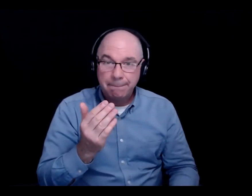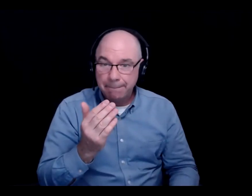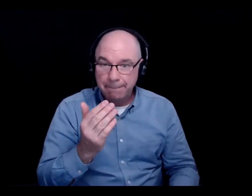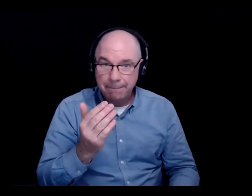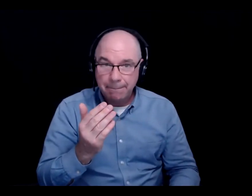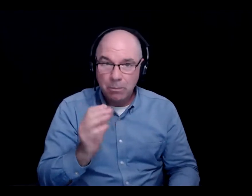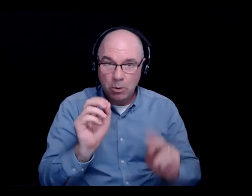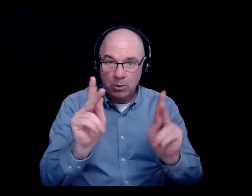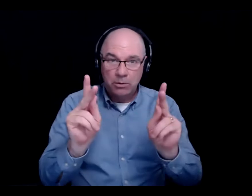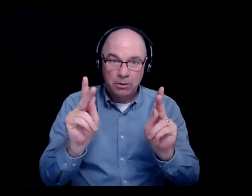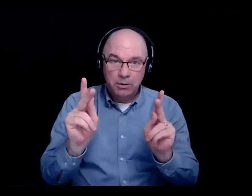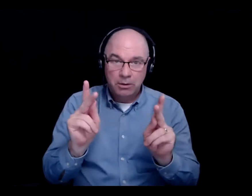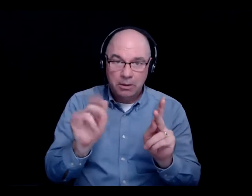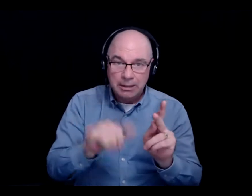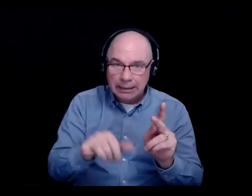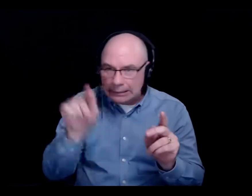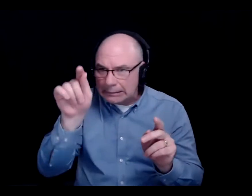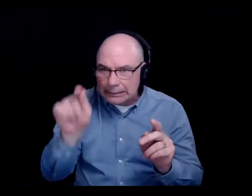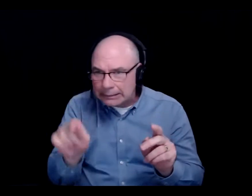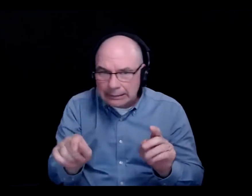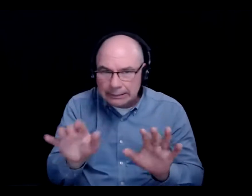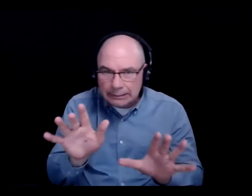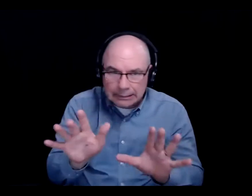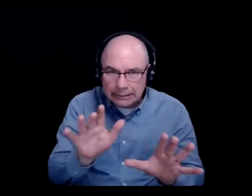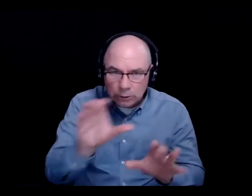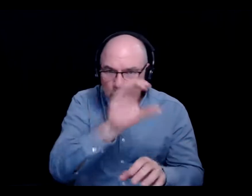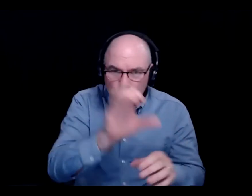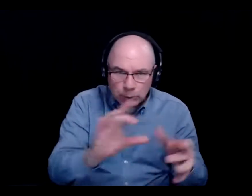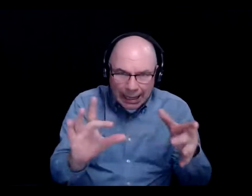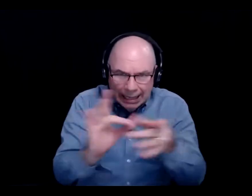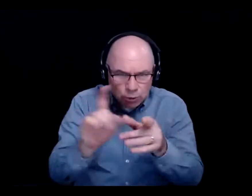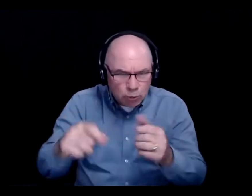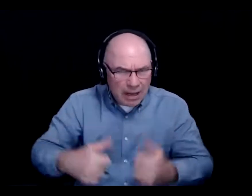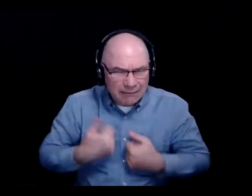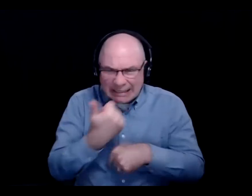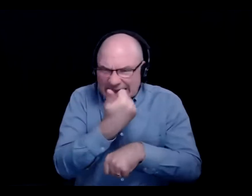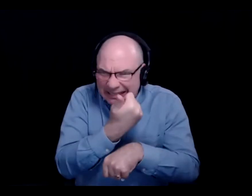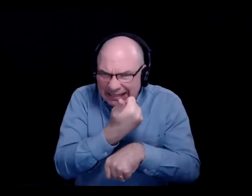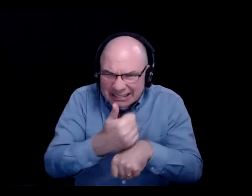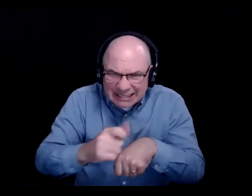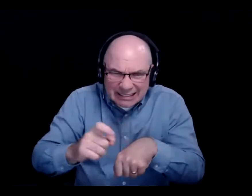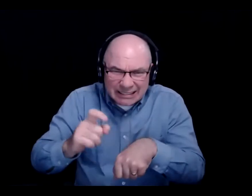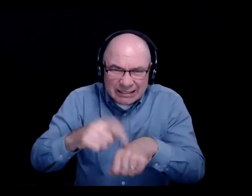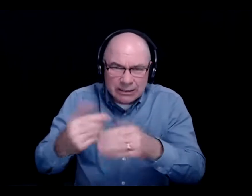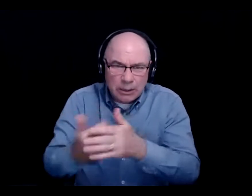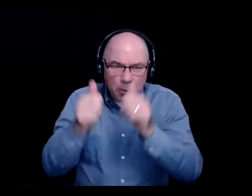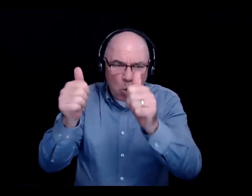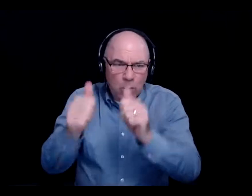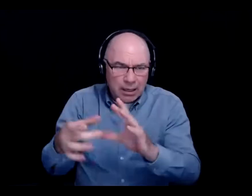Yep, okay, that's our Zoom link. They should be live any second. I just saw them repost the